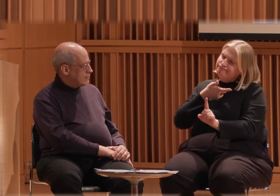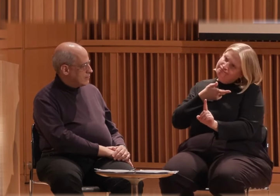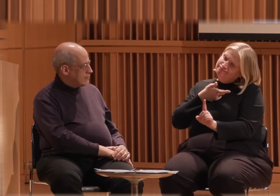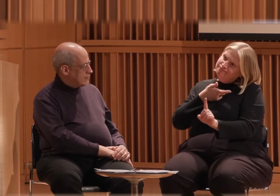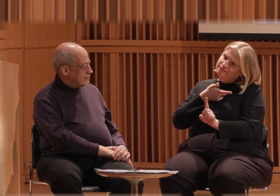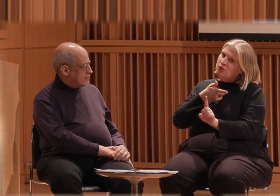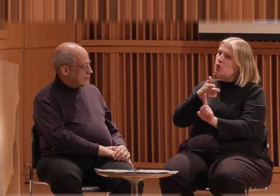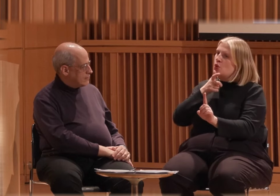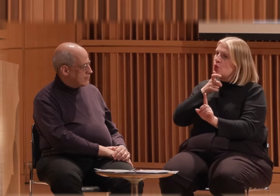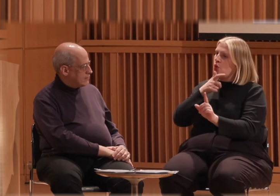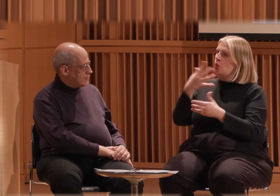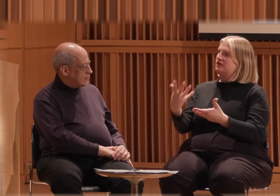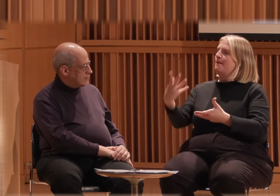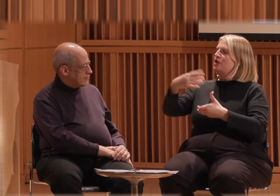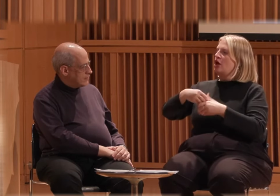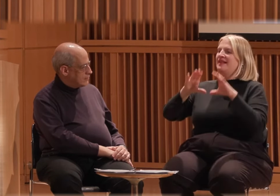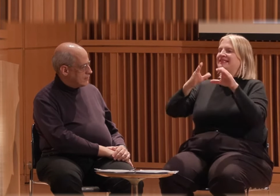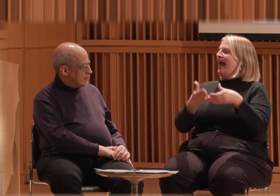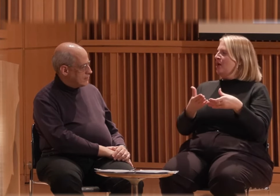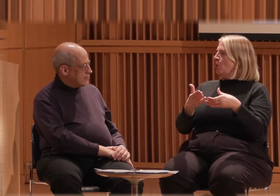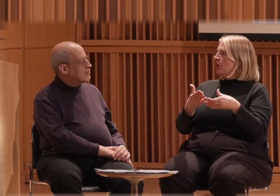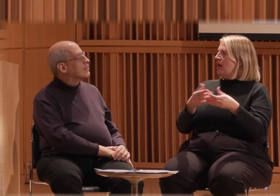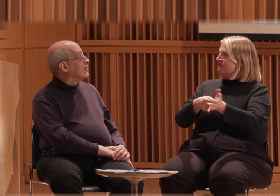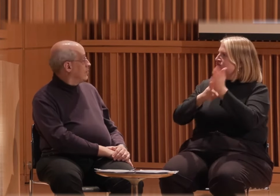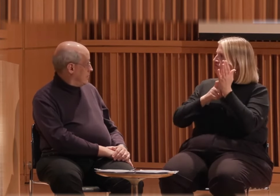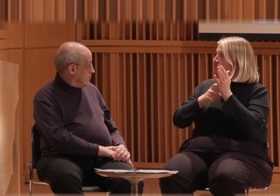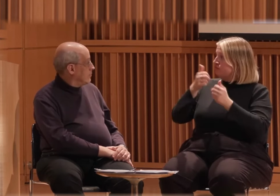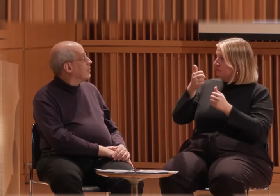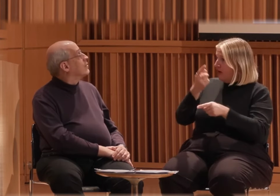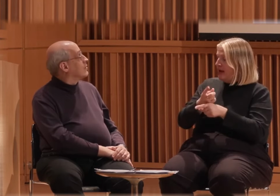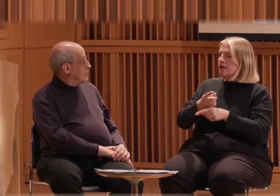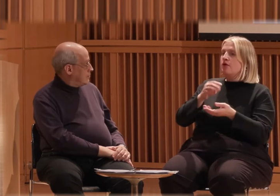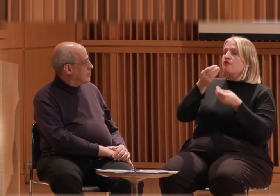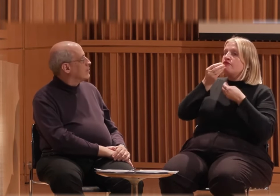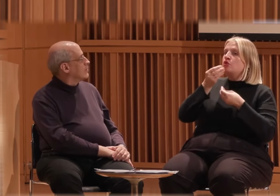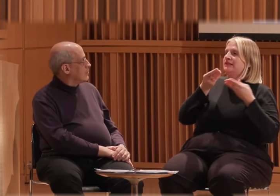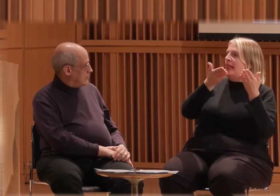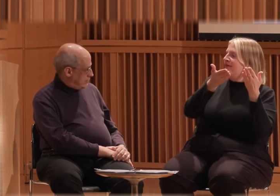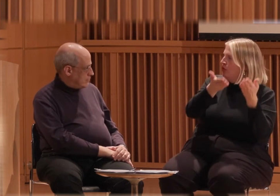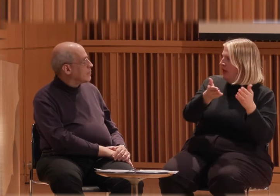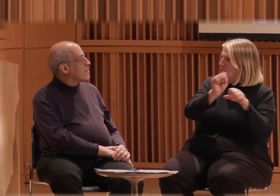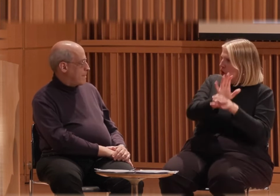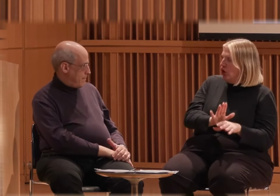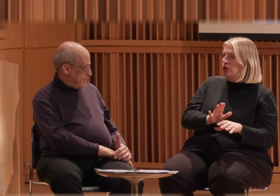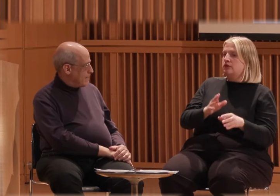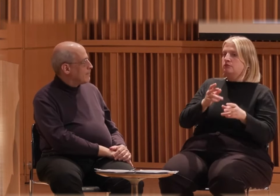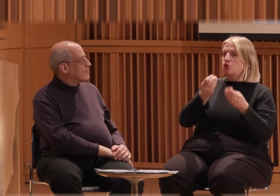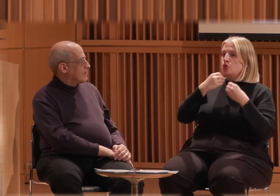who belonged to this category, and remembering food delivery workers, folks who were delivering